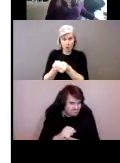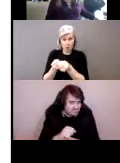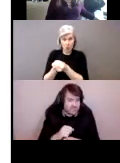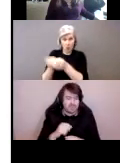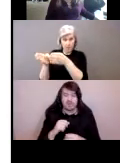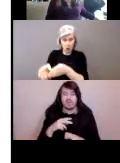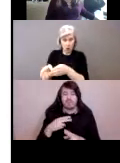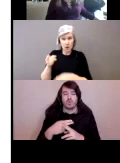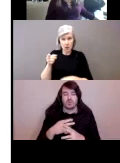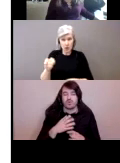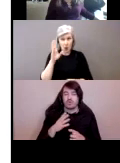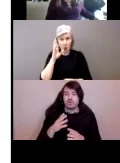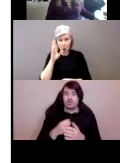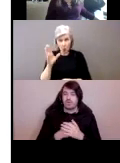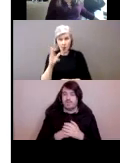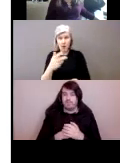people in phase 2.